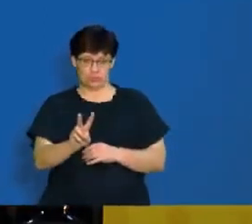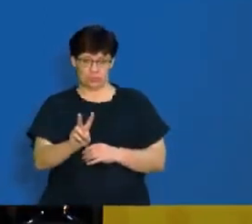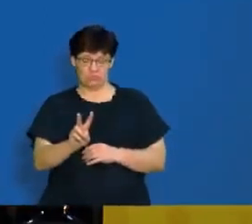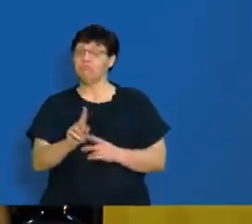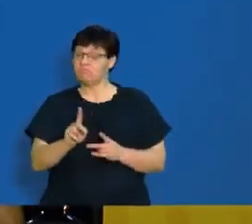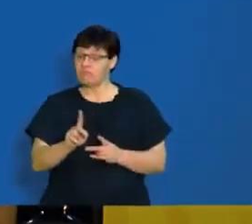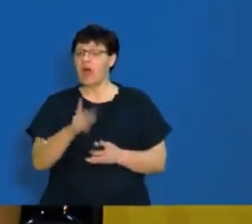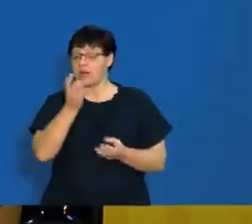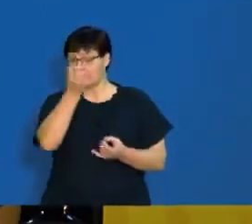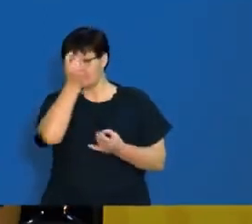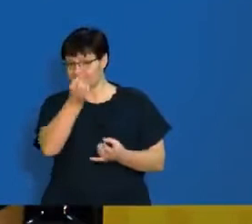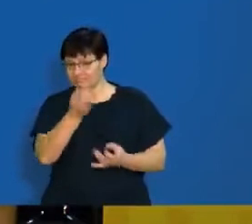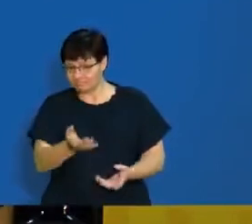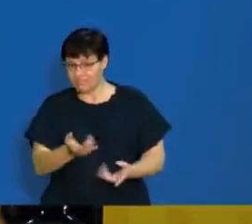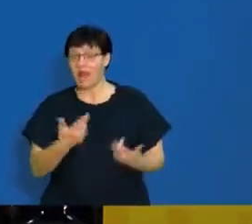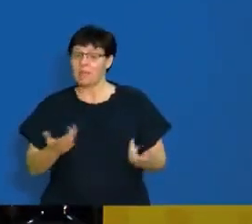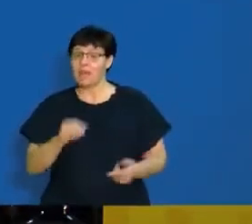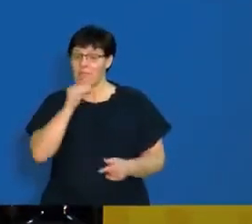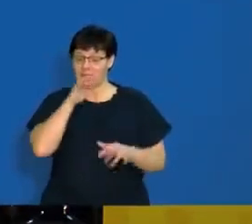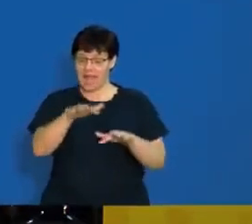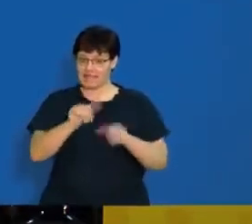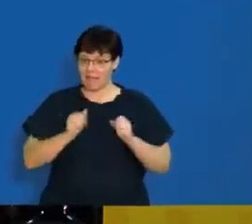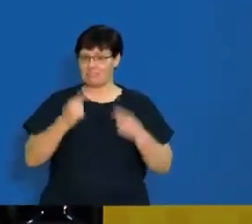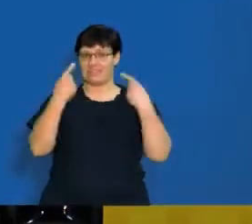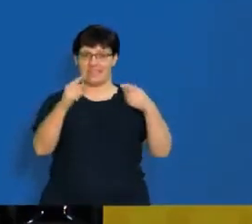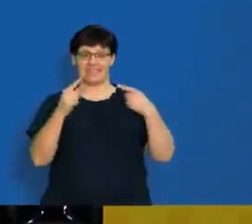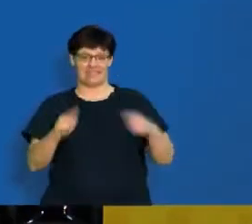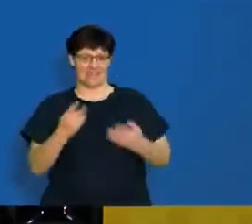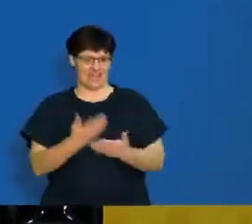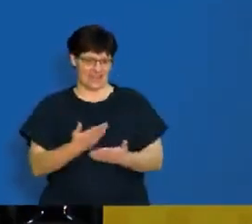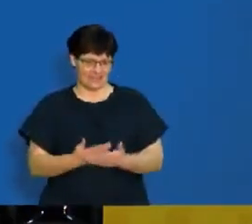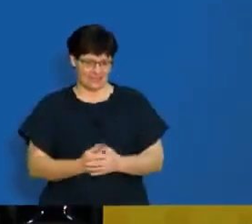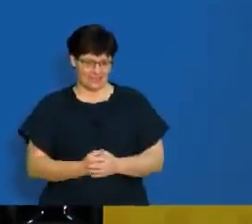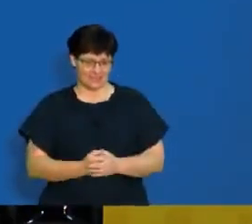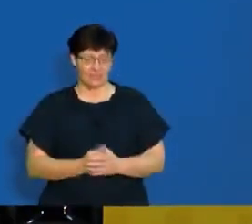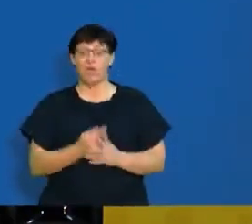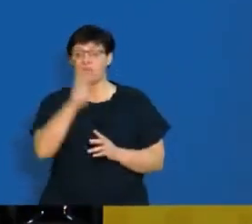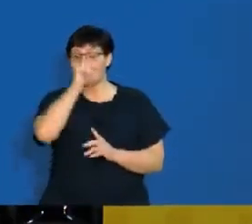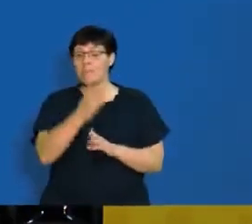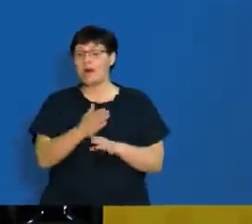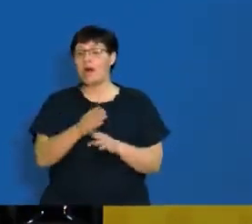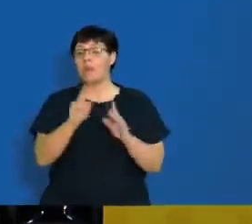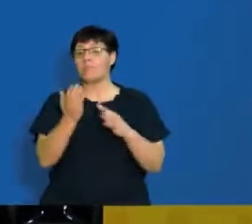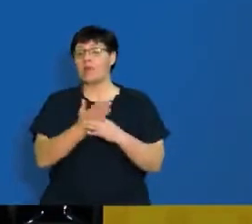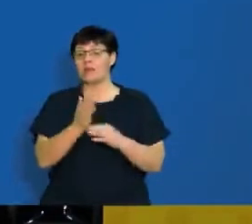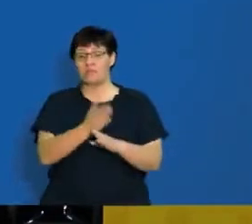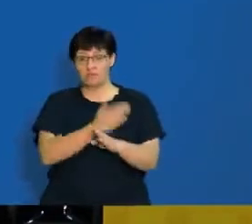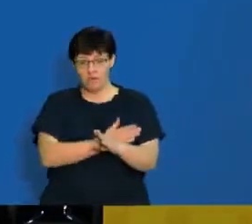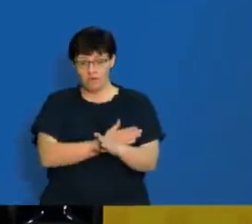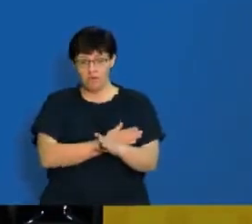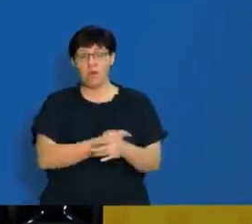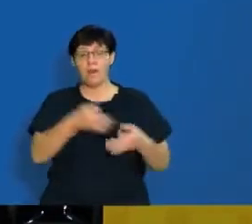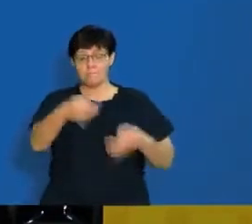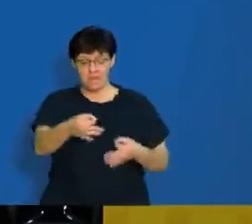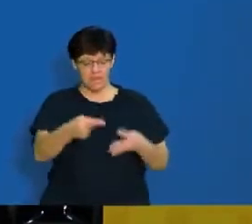you tips for success in your exam. Okay, now remember, before the break, I gave you the breakdown of the